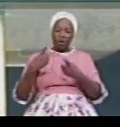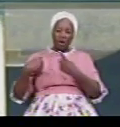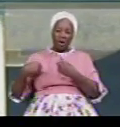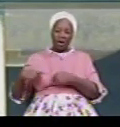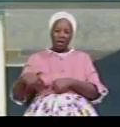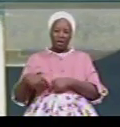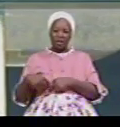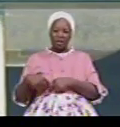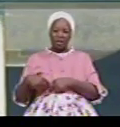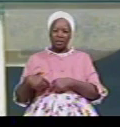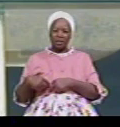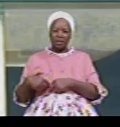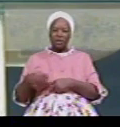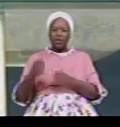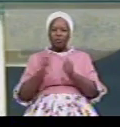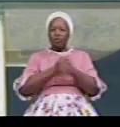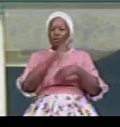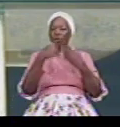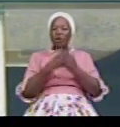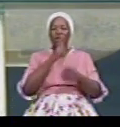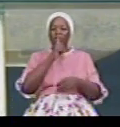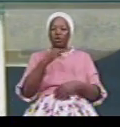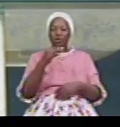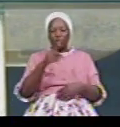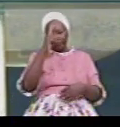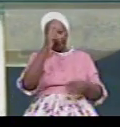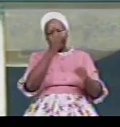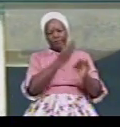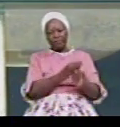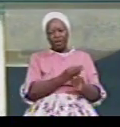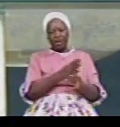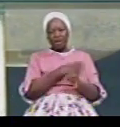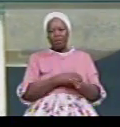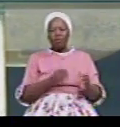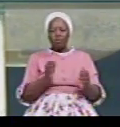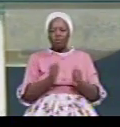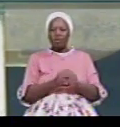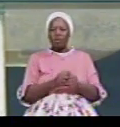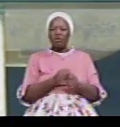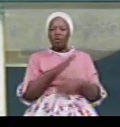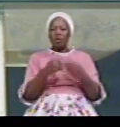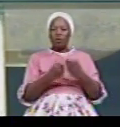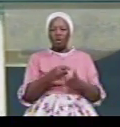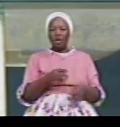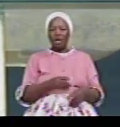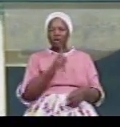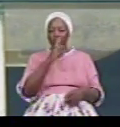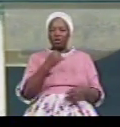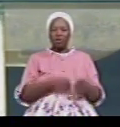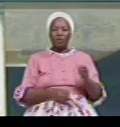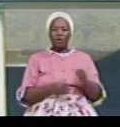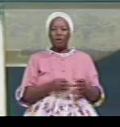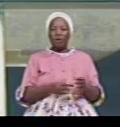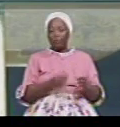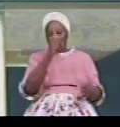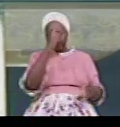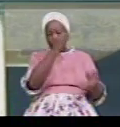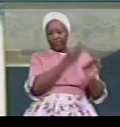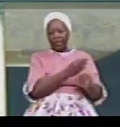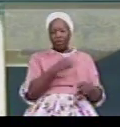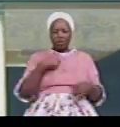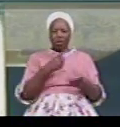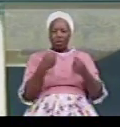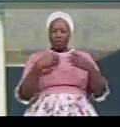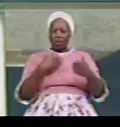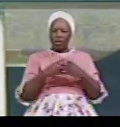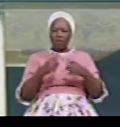full assurance of faith. In full assurance of faith, we're drawing near to the God of all